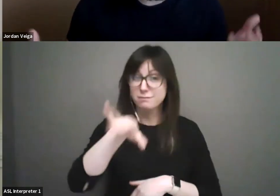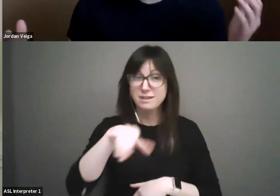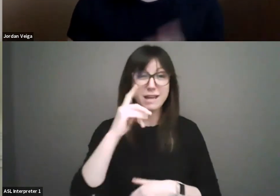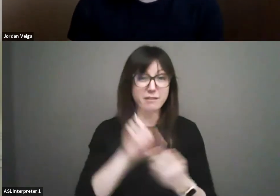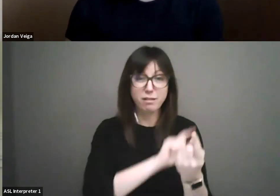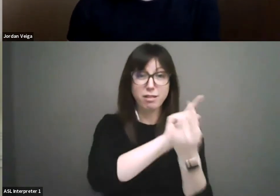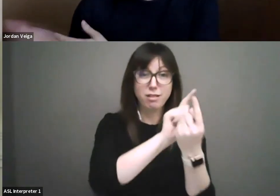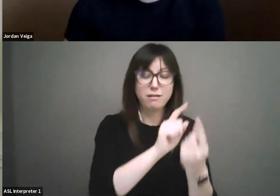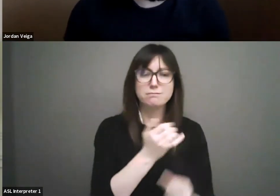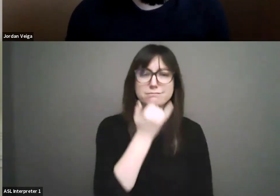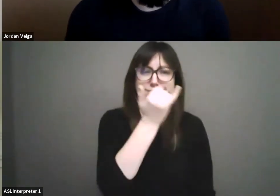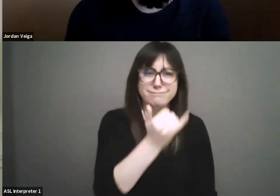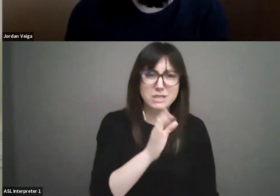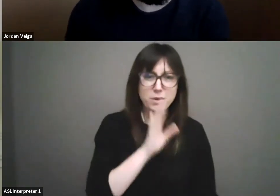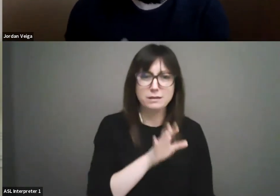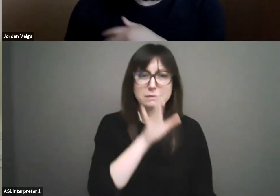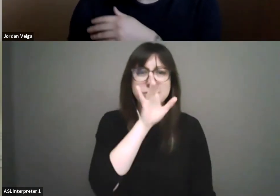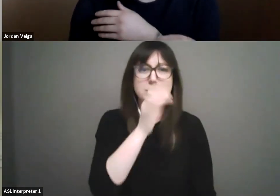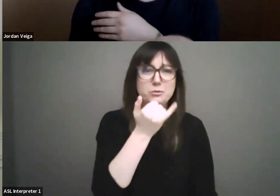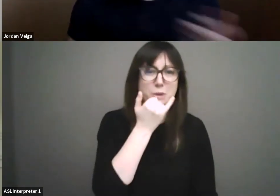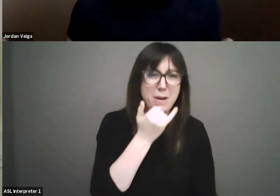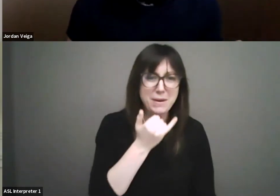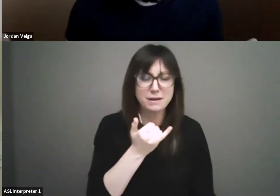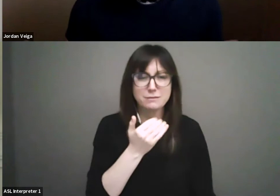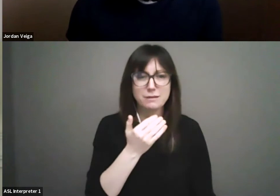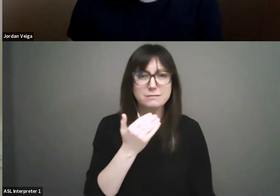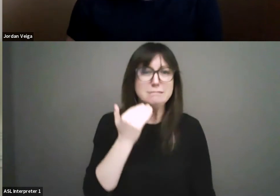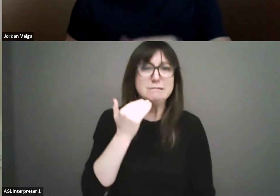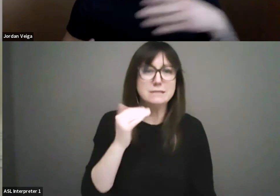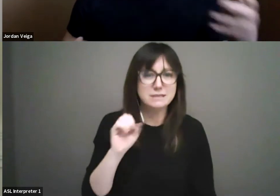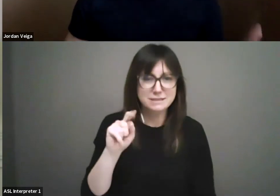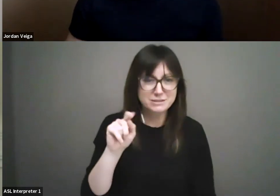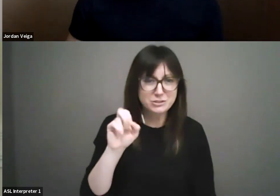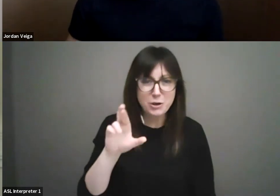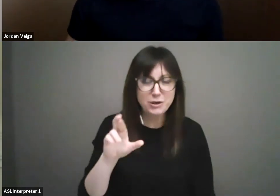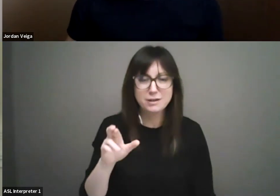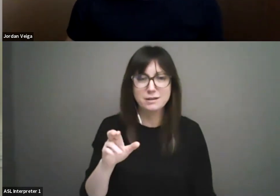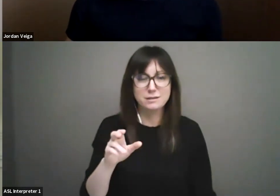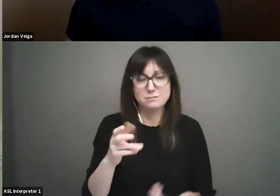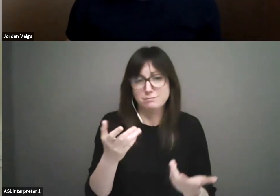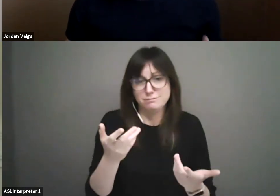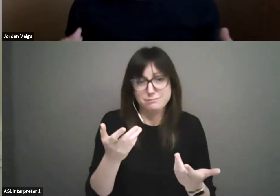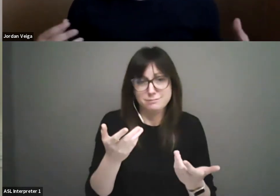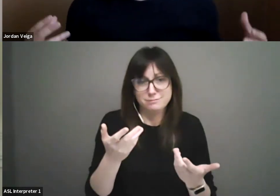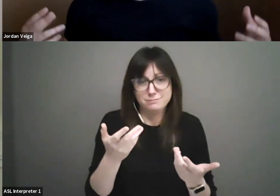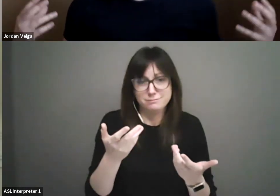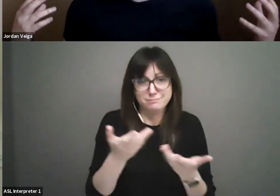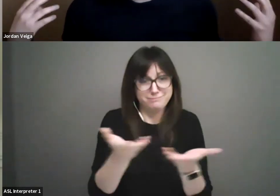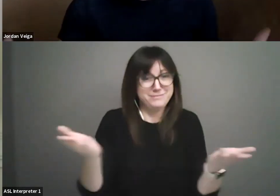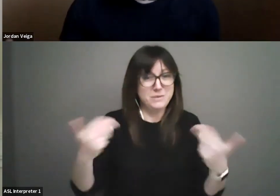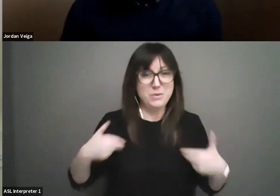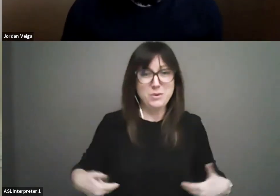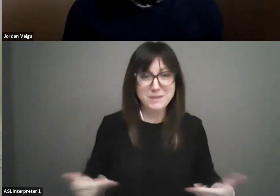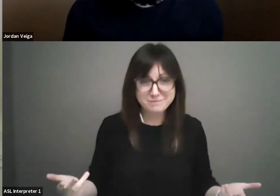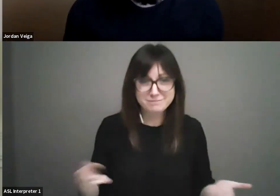stutter, we pronounce things incorrectly. It happens. We can't leave the room. So we do need to